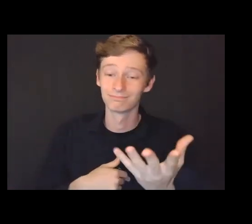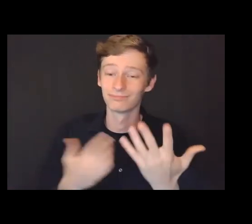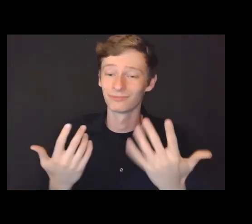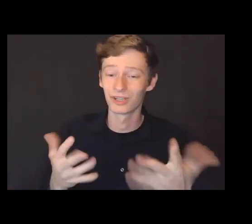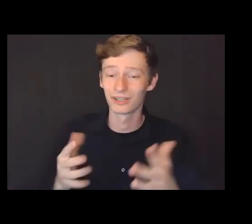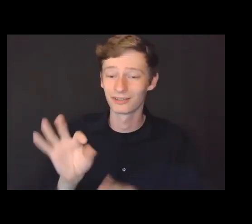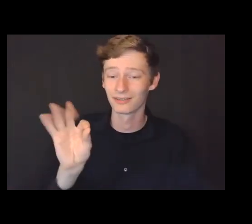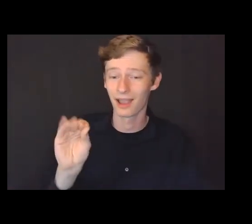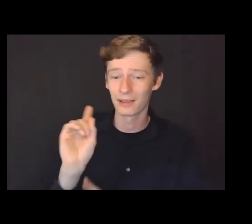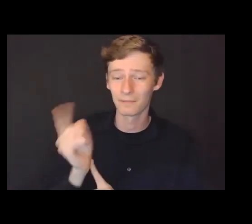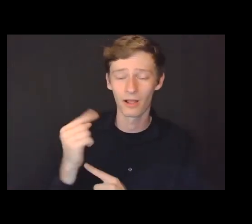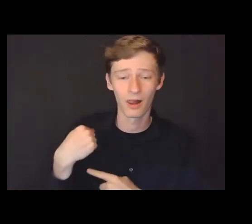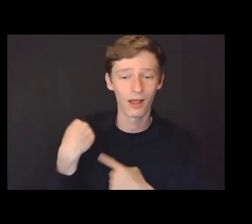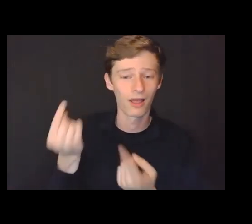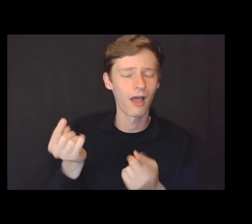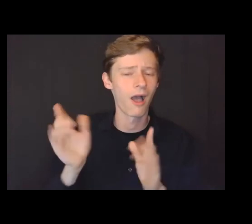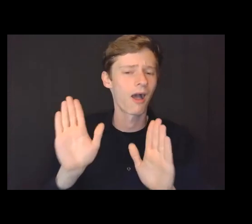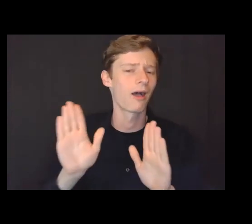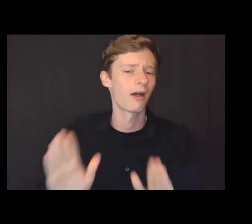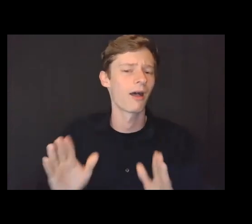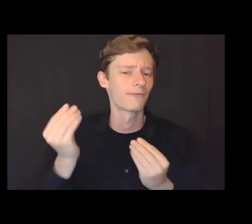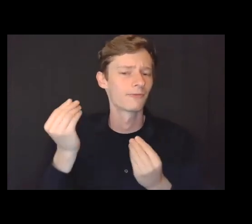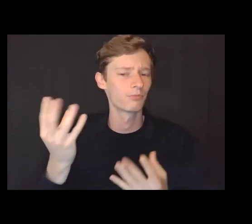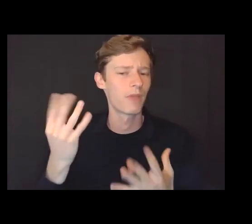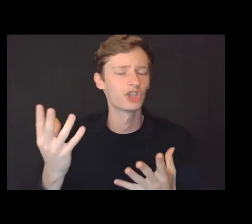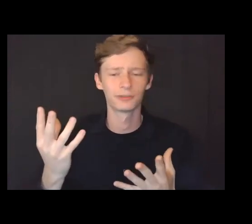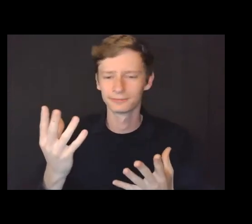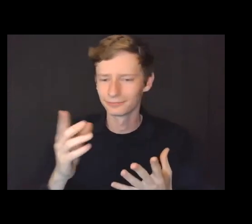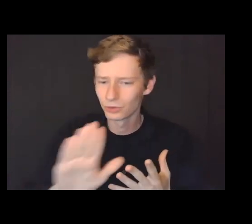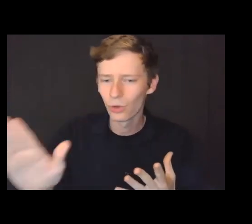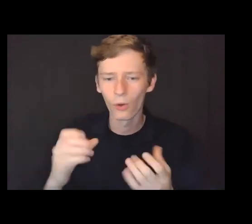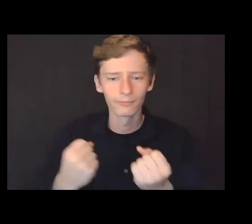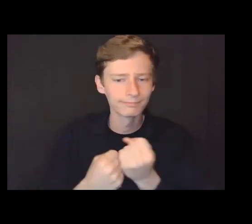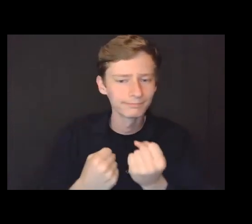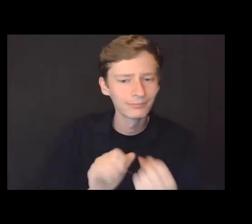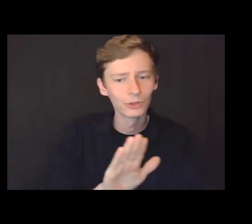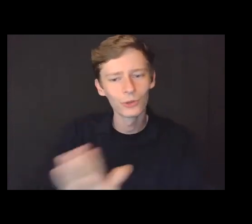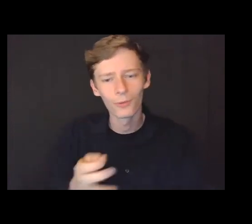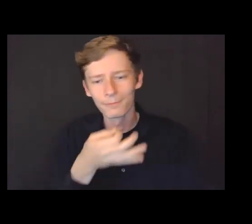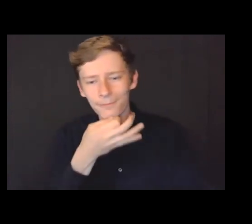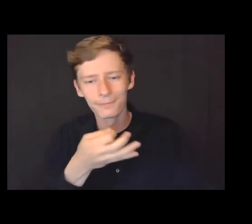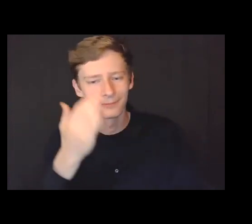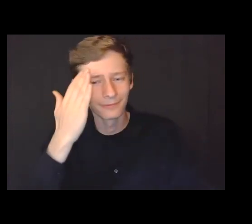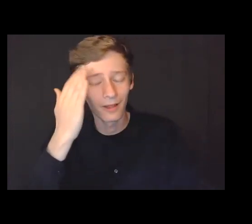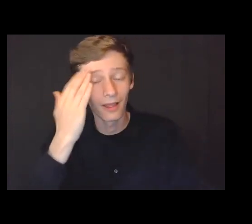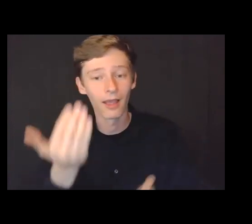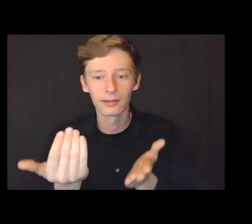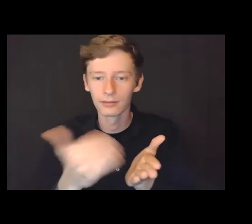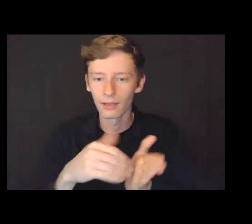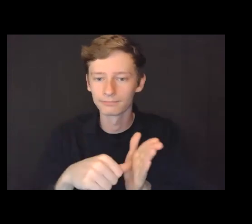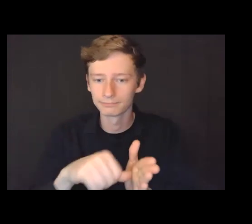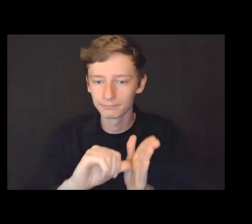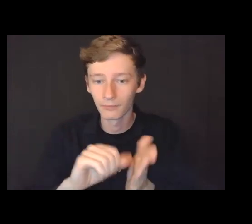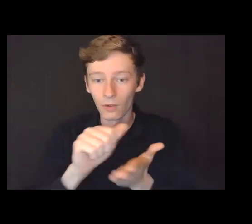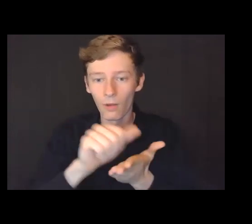just incredible information sharing of your expertise and advocacy. Again, abortion is legal now across the